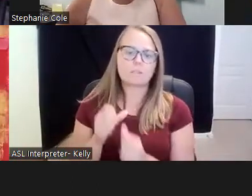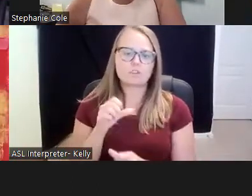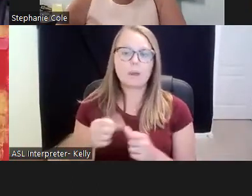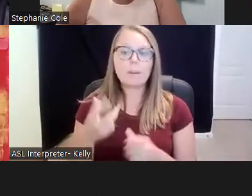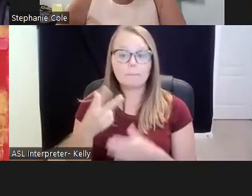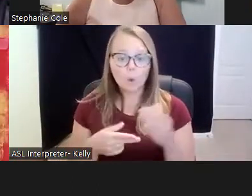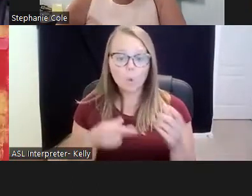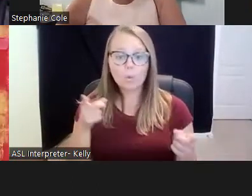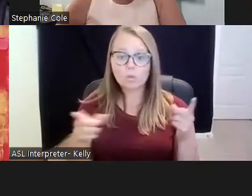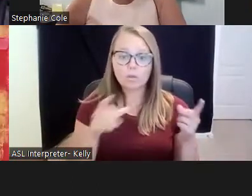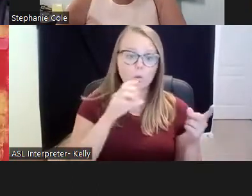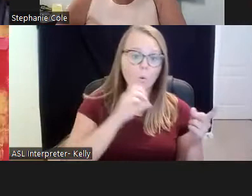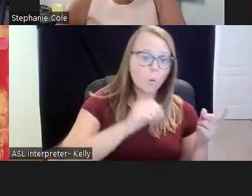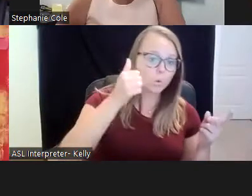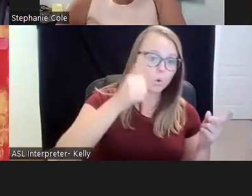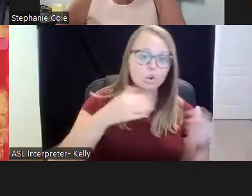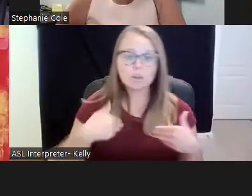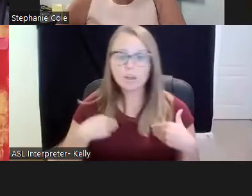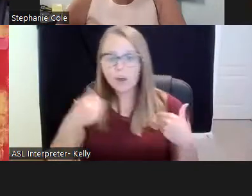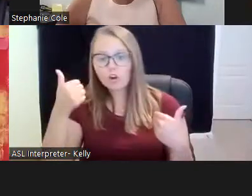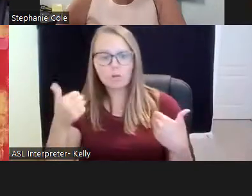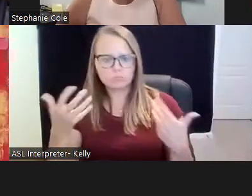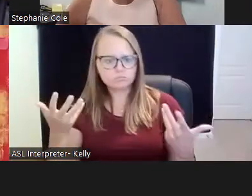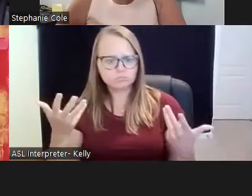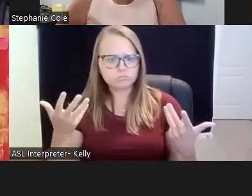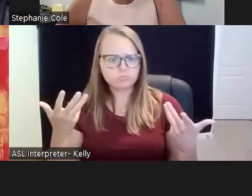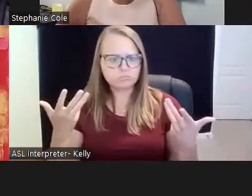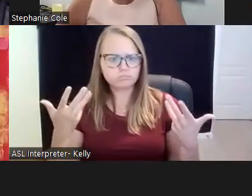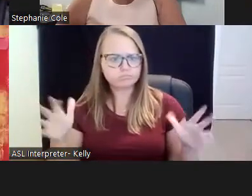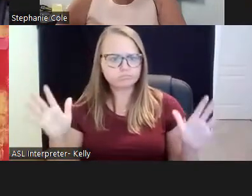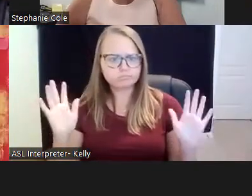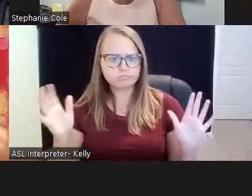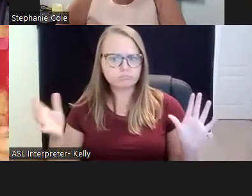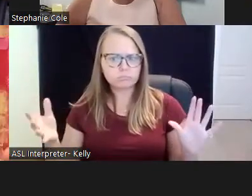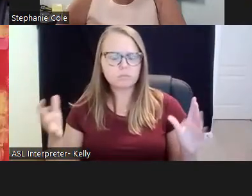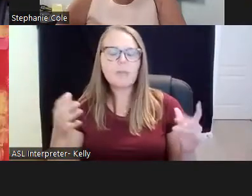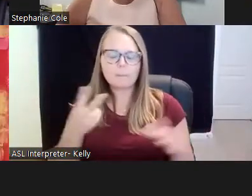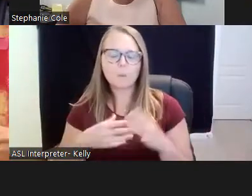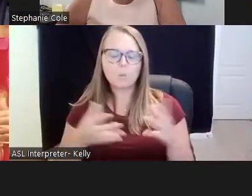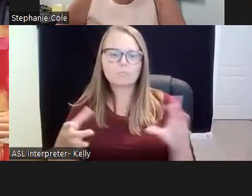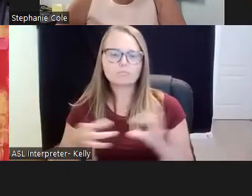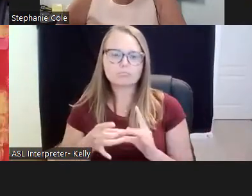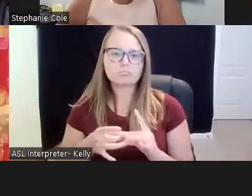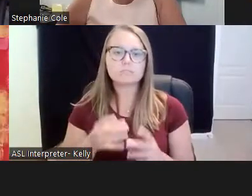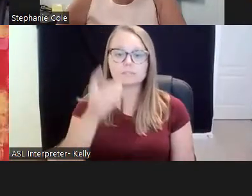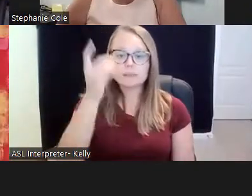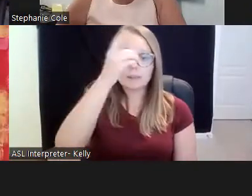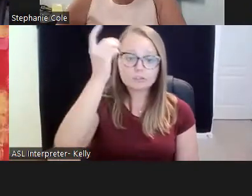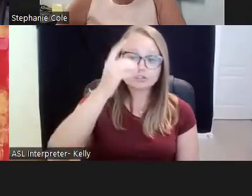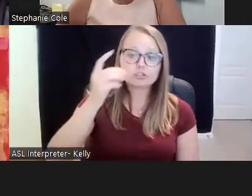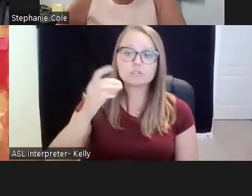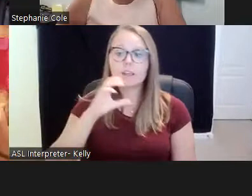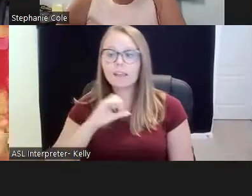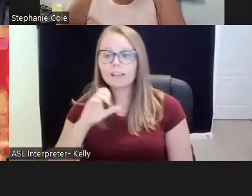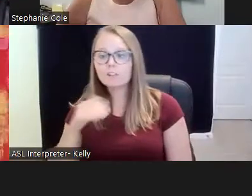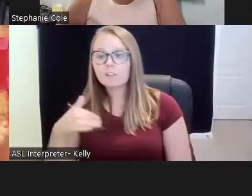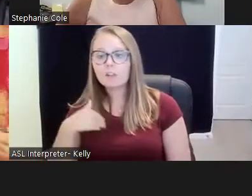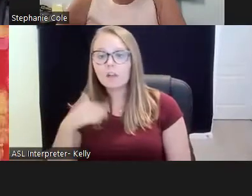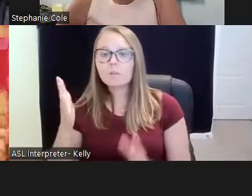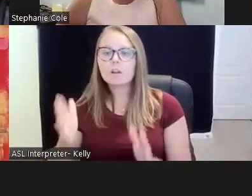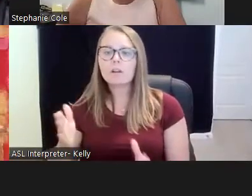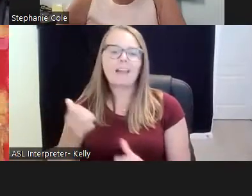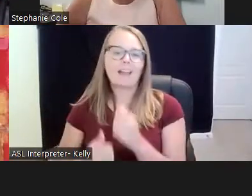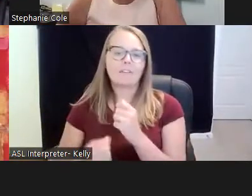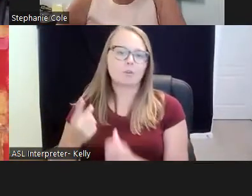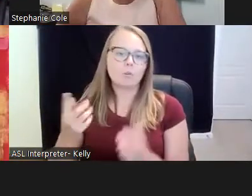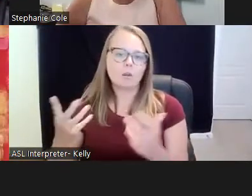want to connect regardless of stage of dementia or age of the young person.